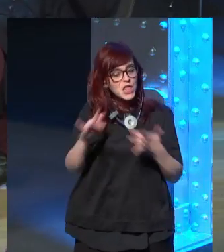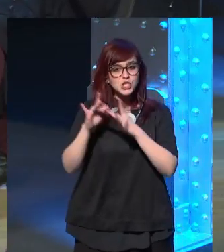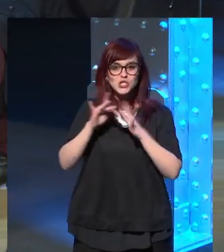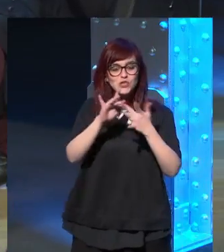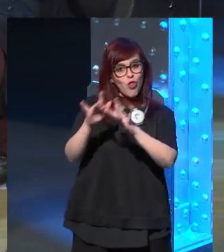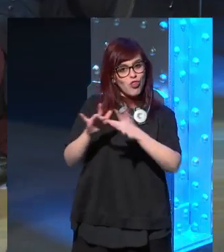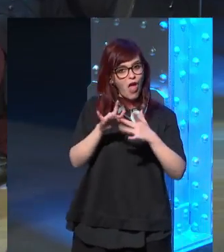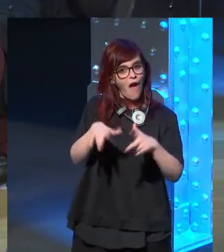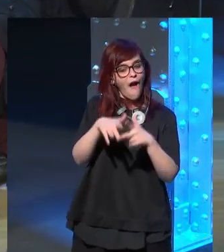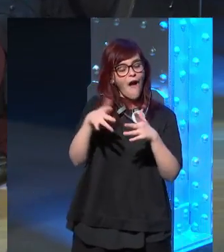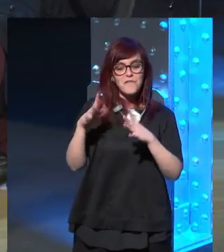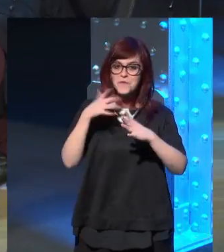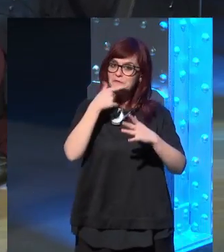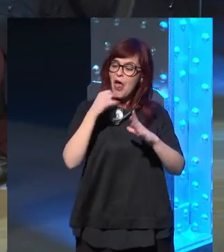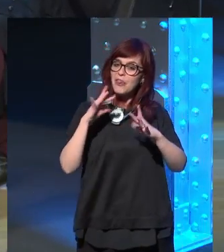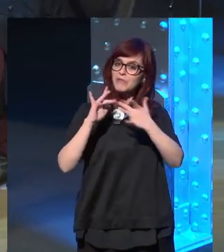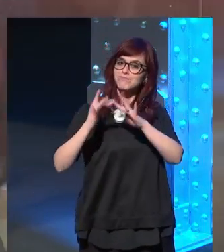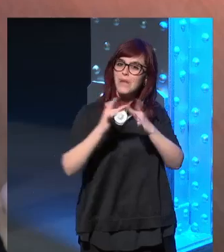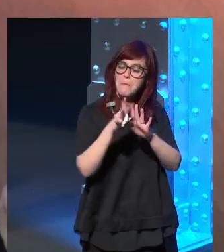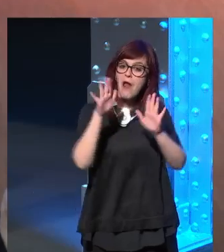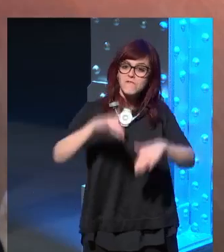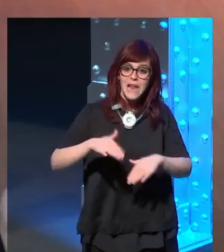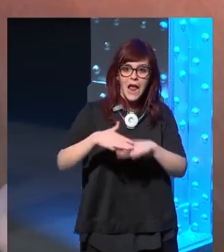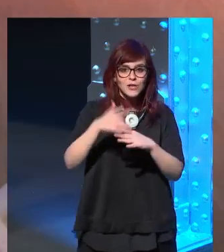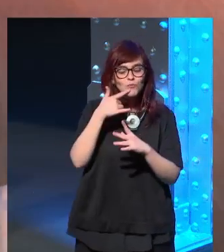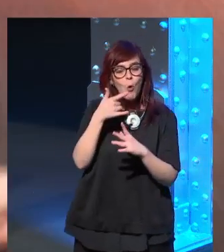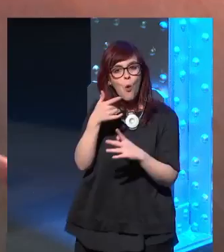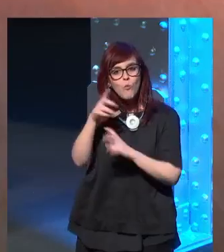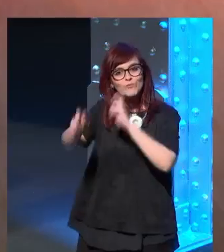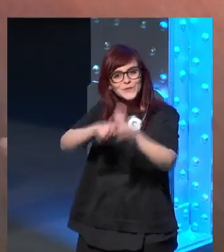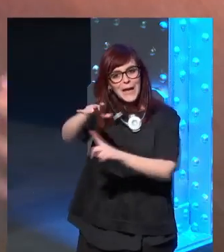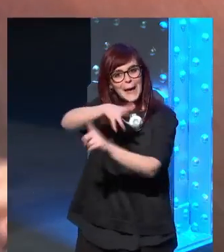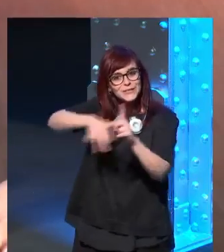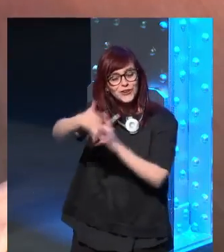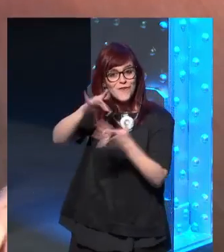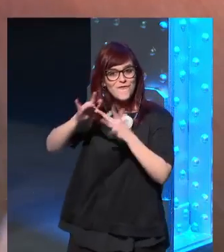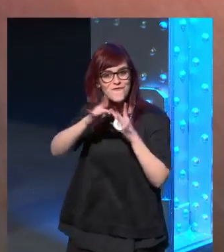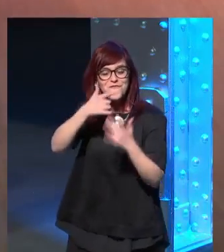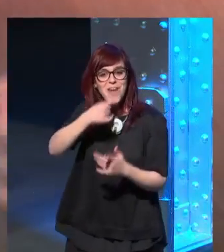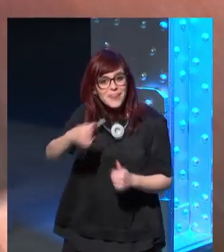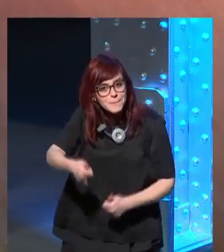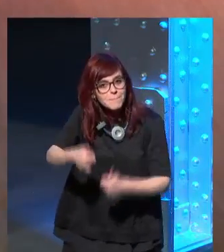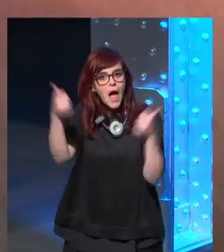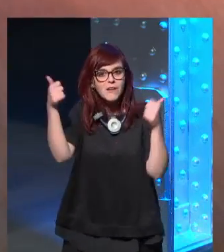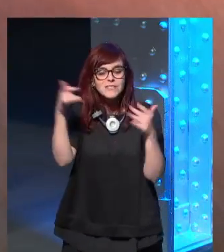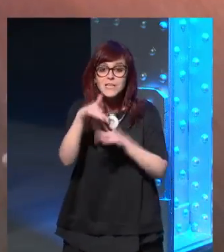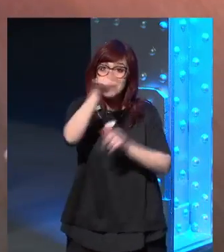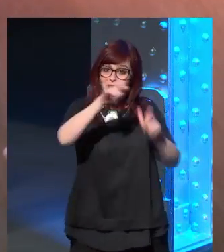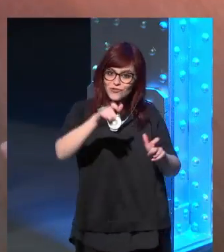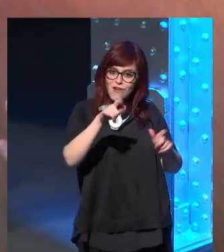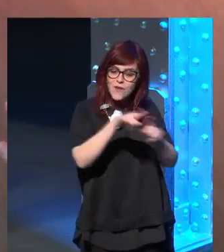interesting circumstances and meet people that sort of respond